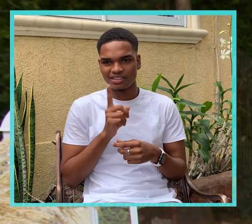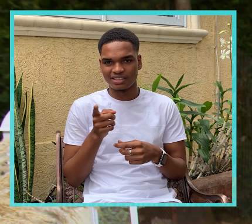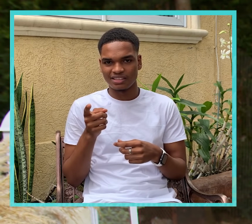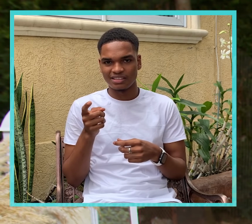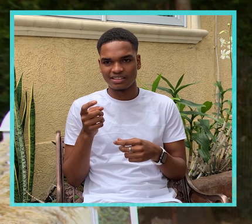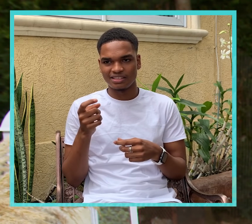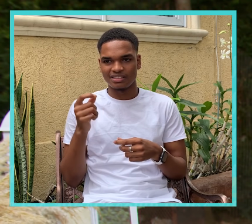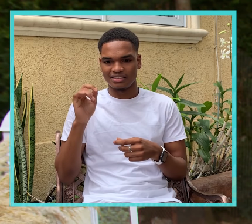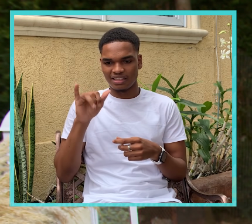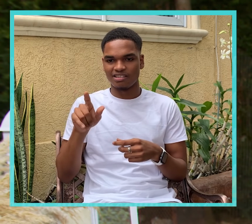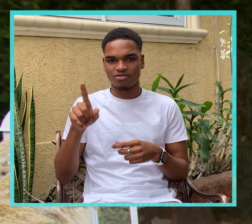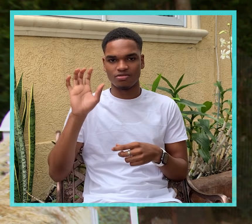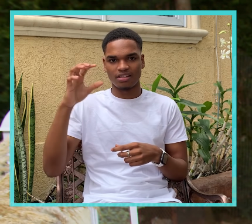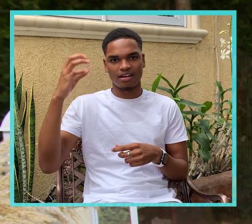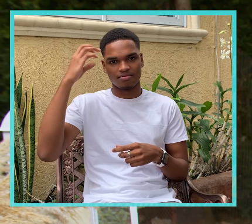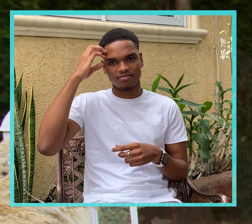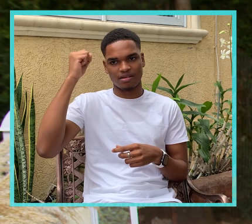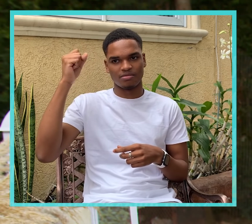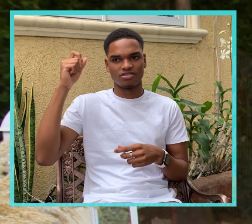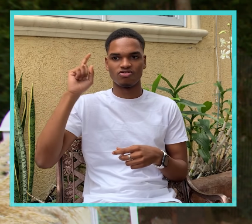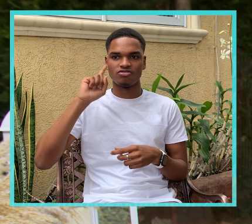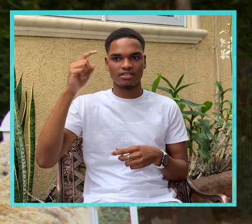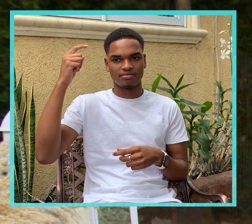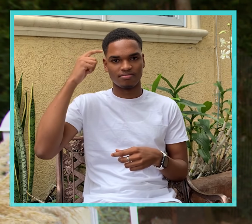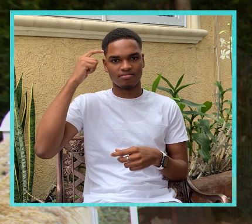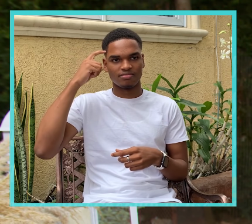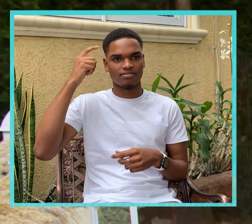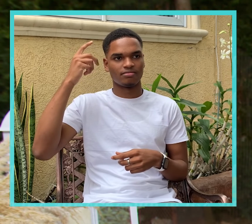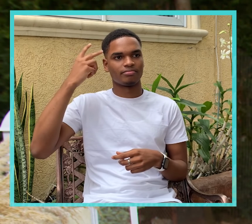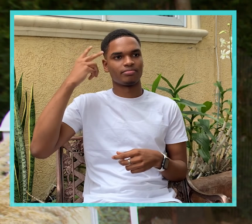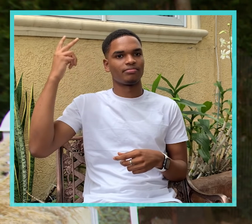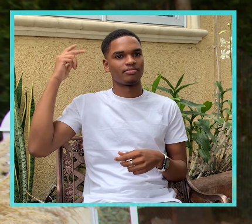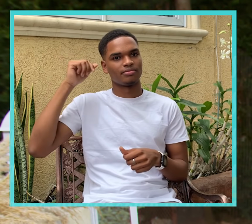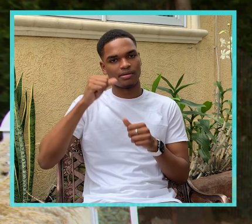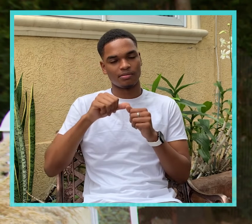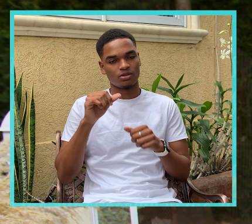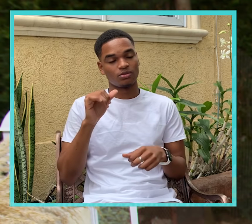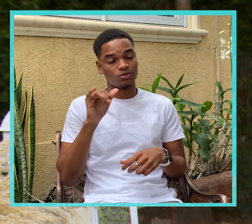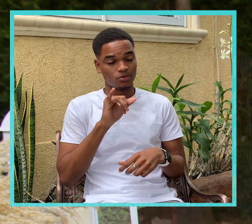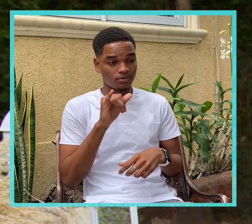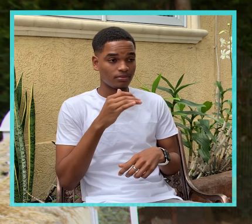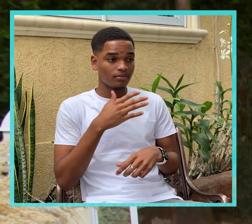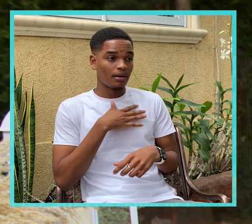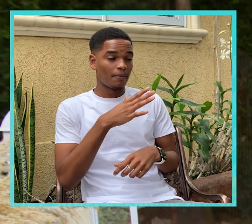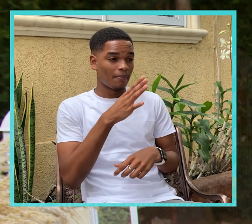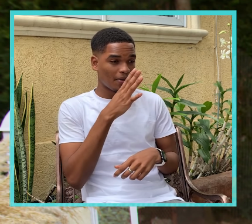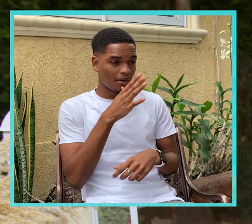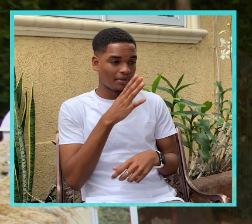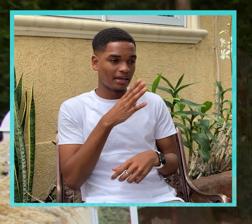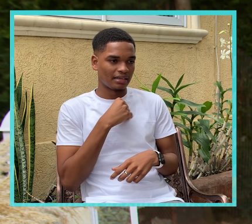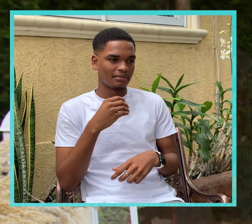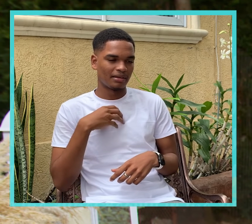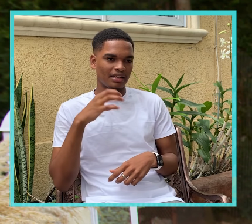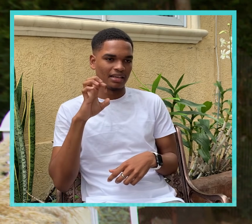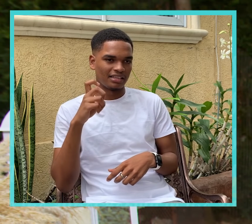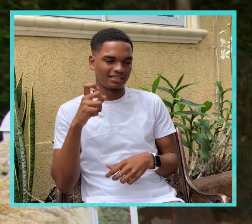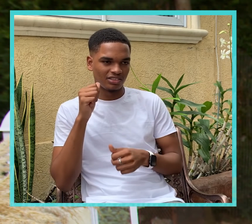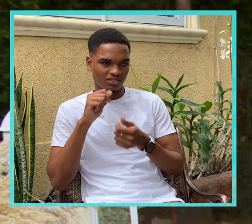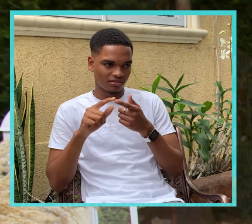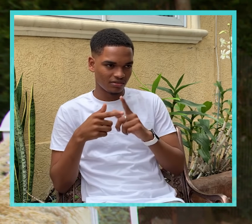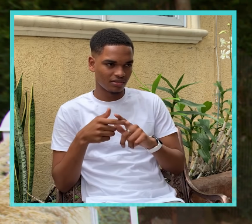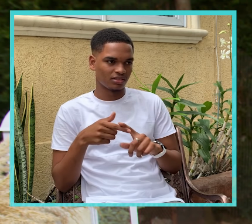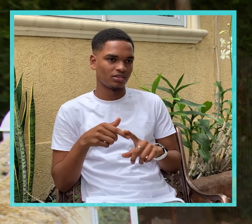an asset to many. Right. Um, actually my mom and my ex, my ex-partner was the one and my friend